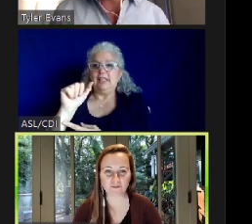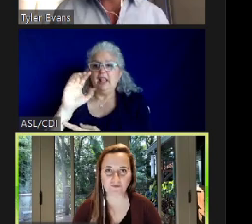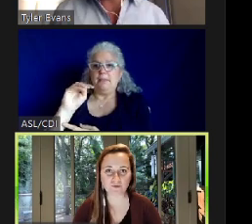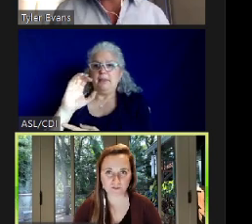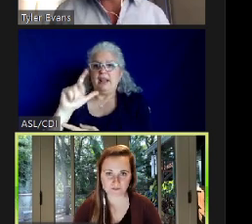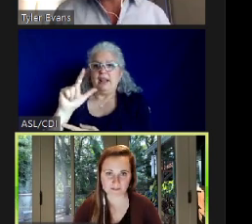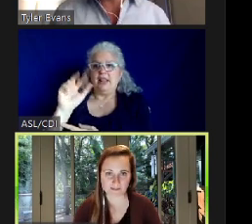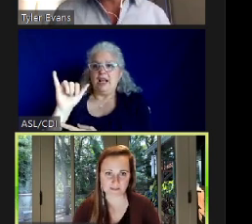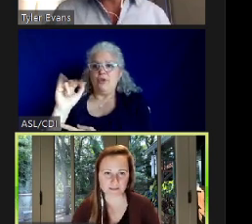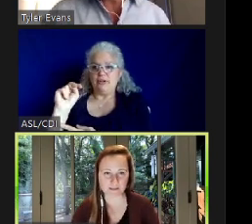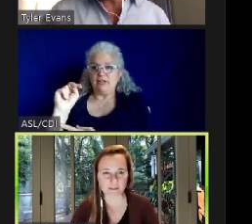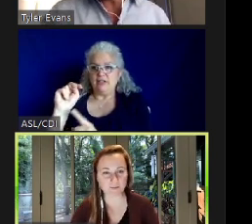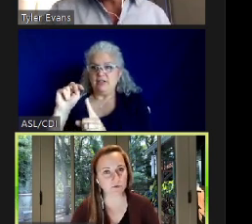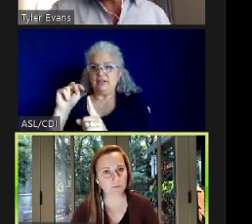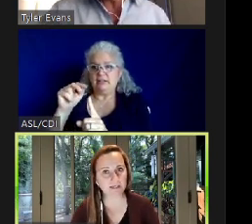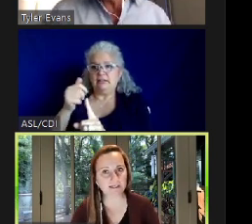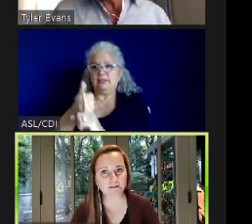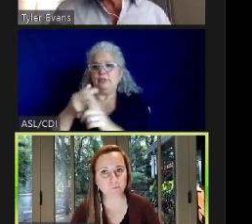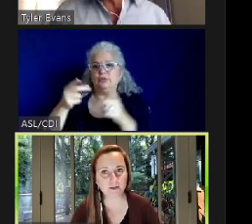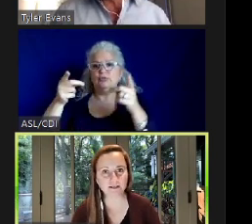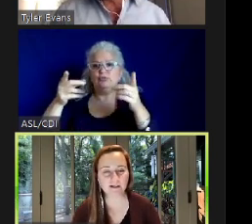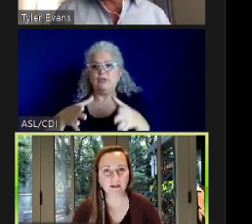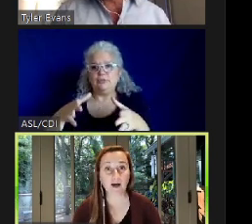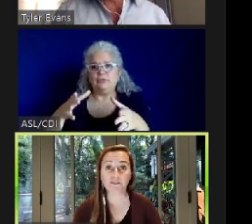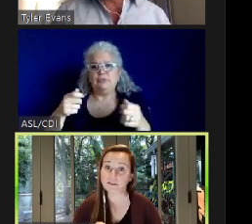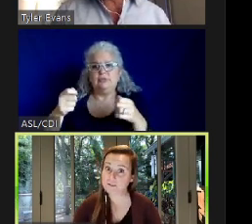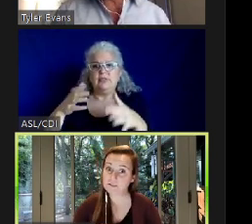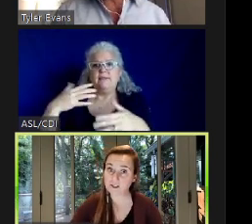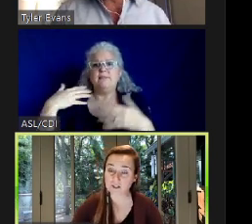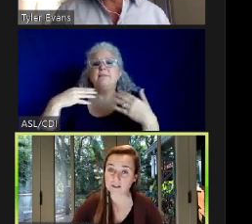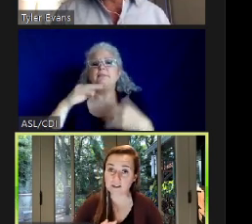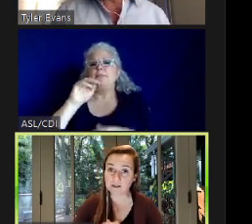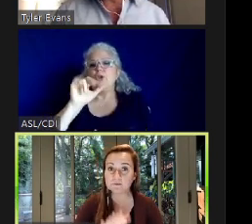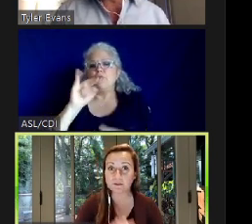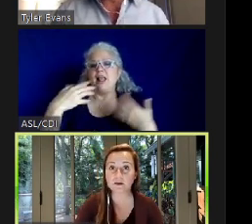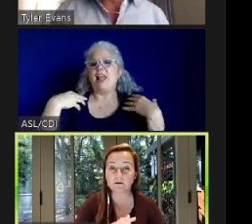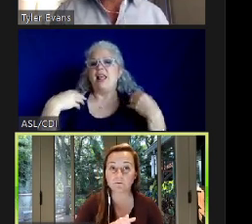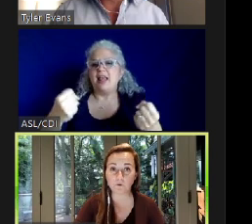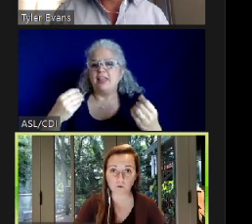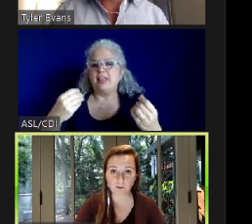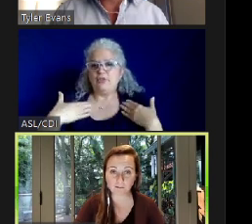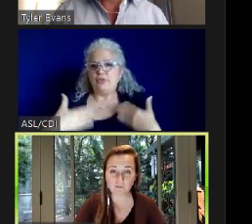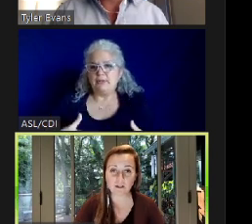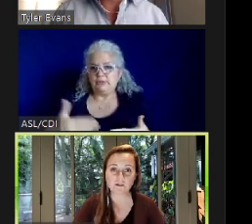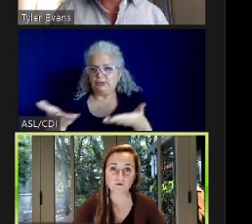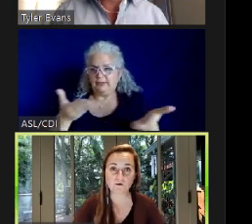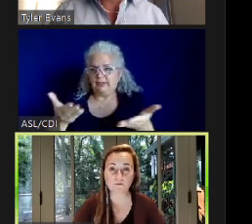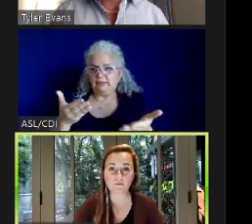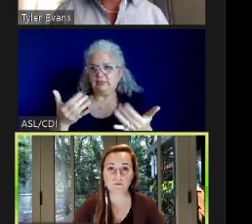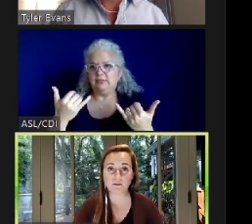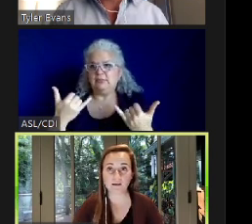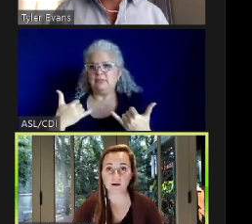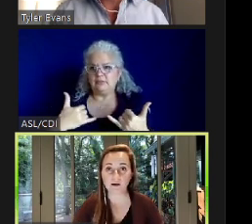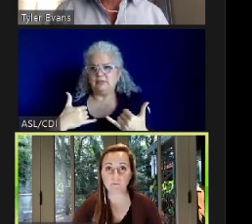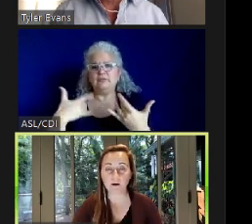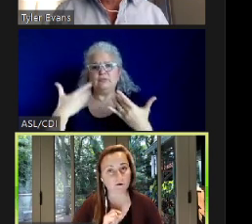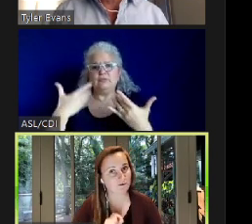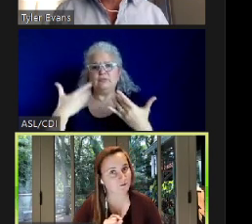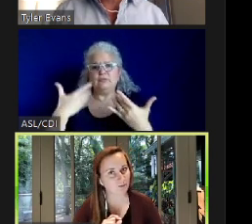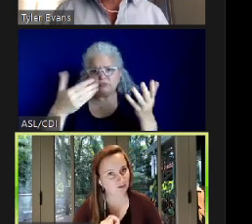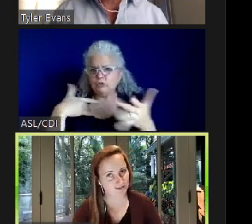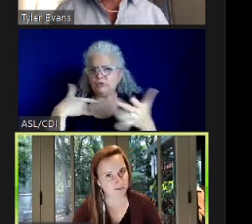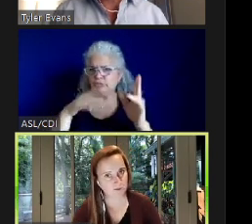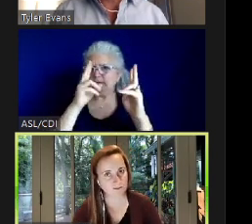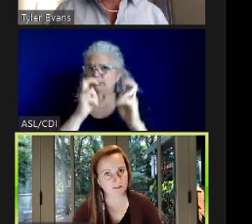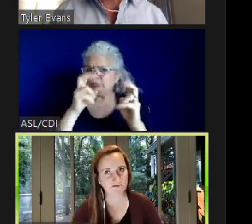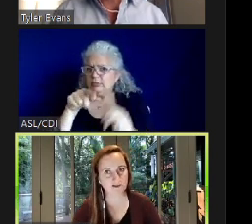and Human Services. And I do want to remind everyone, this session is being recorded. So those of you that are